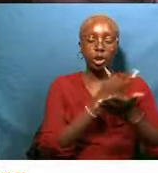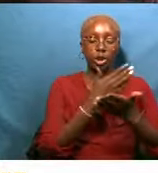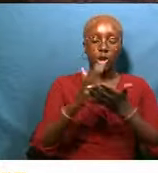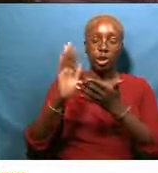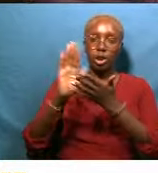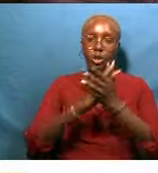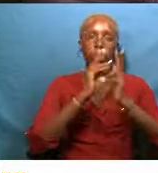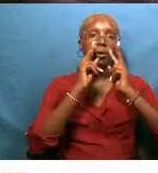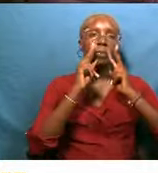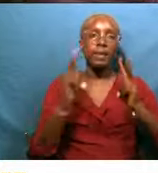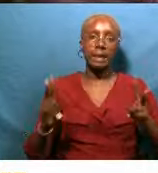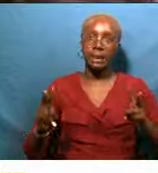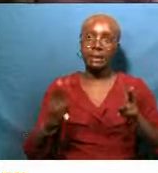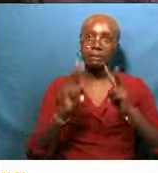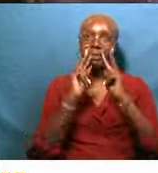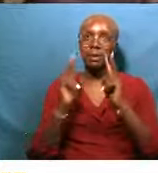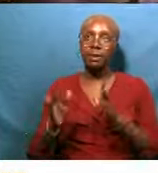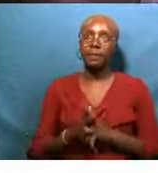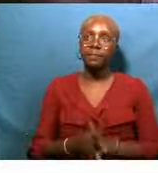sign of peace.